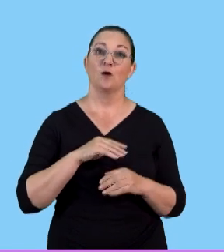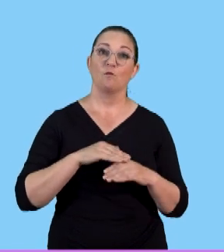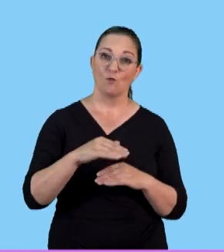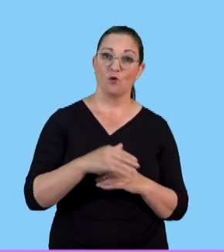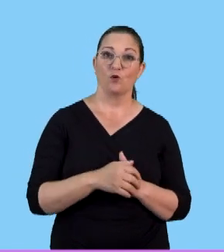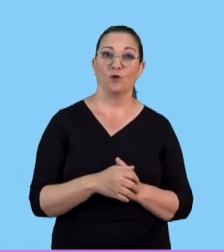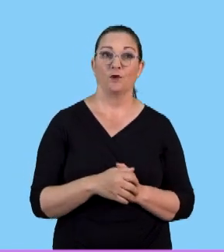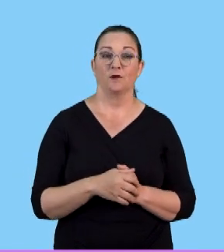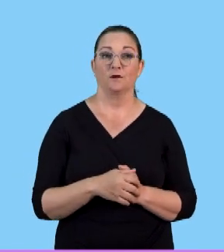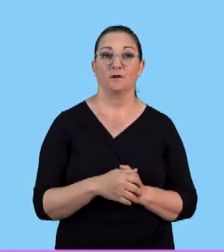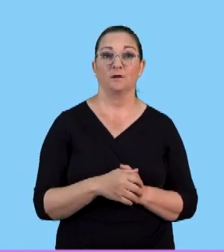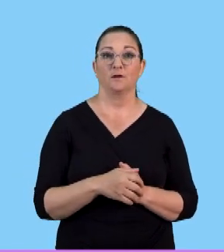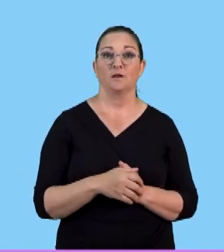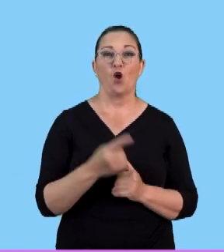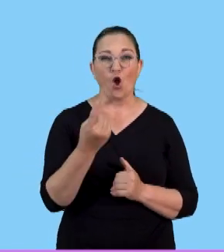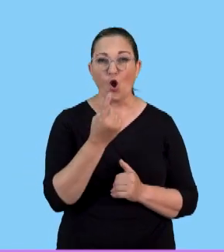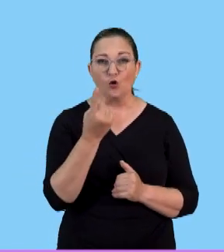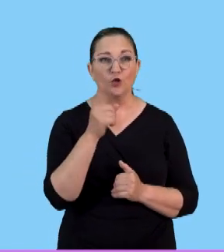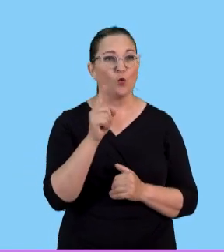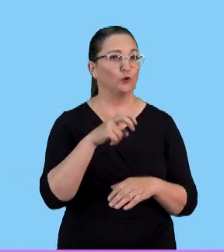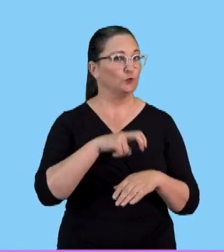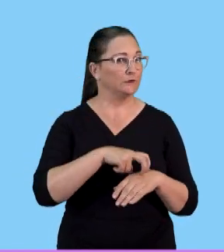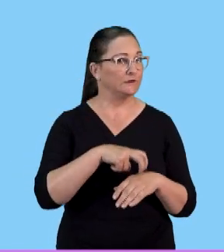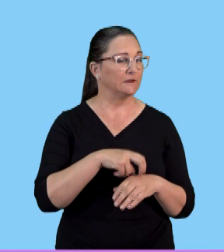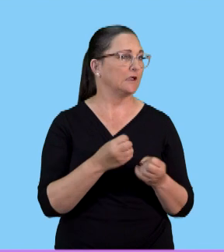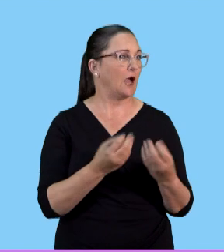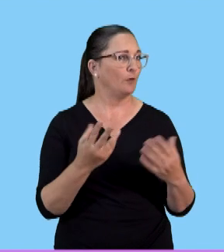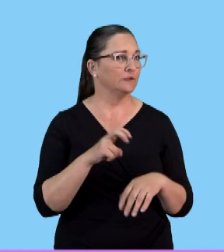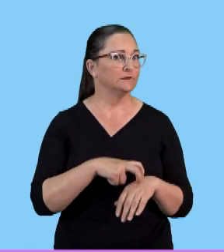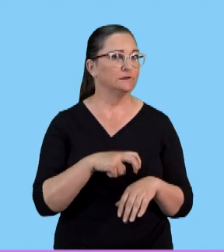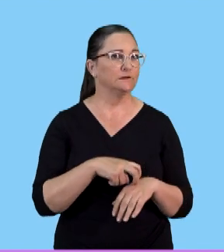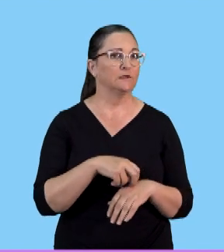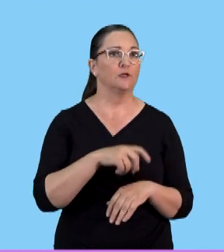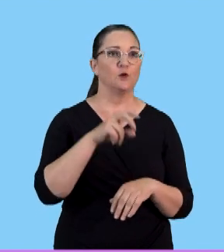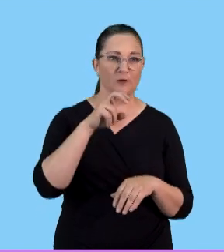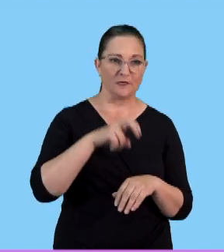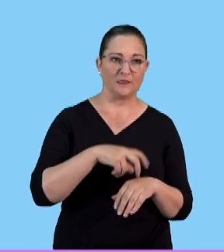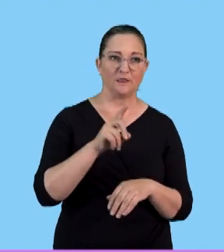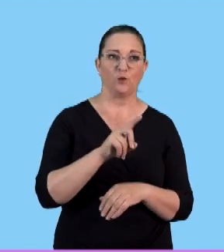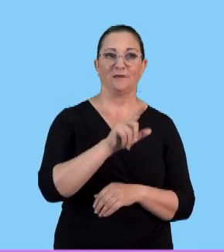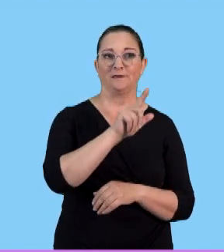So we are only going to take only what we need. And how much do we need? We need